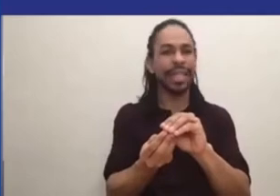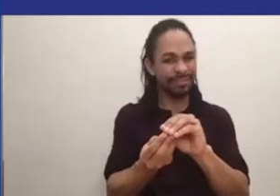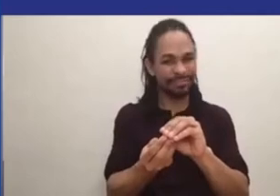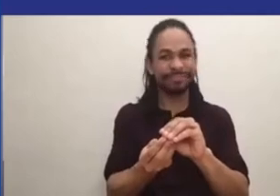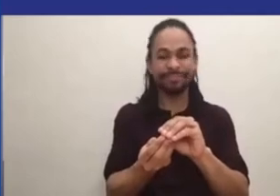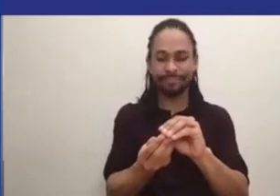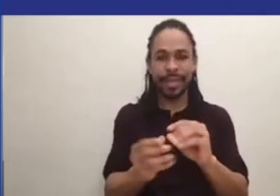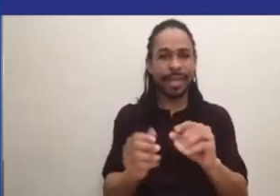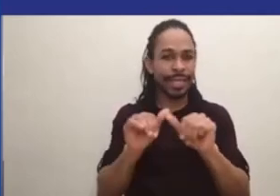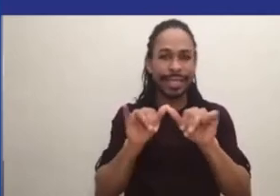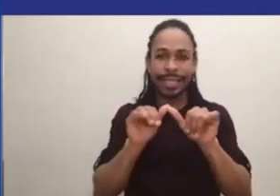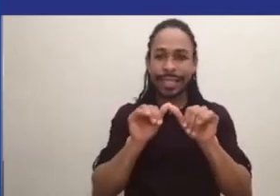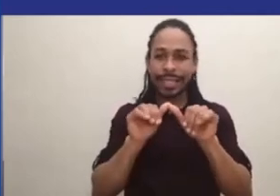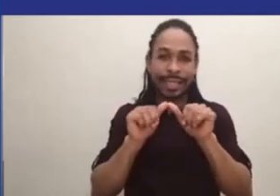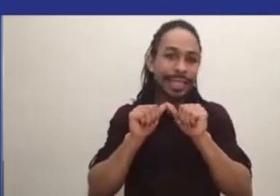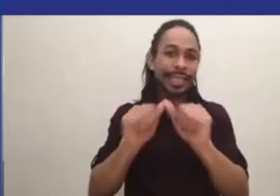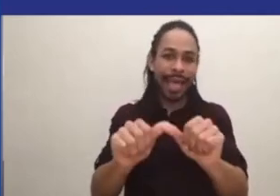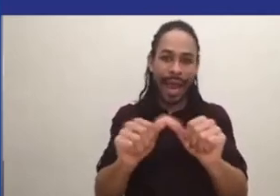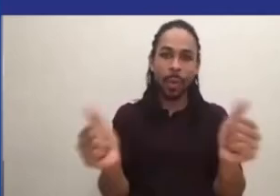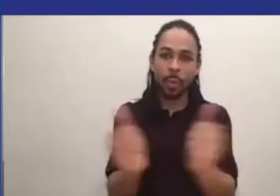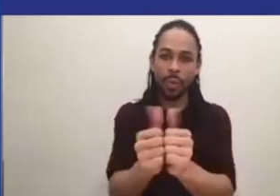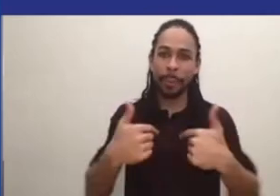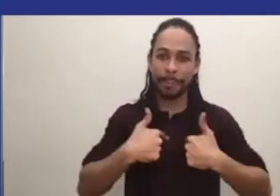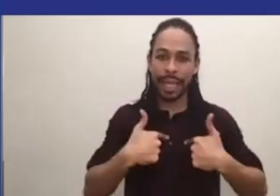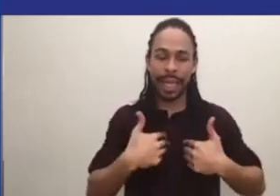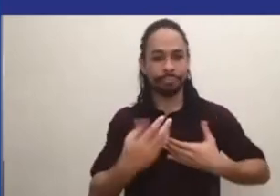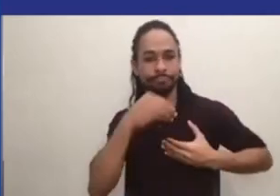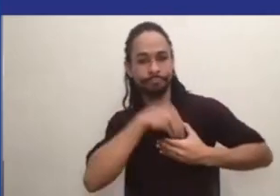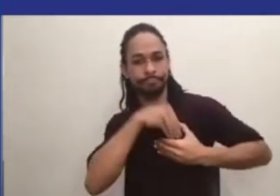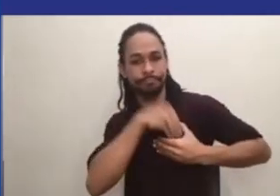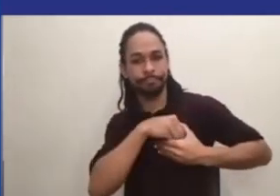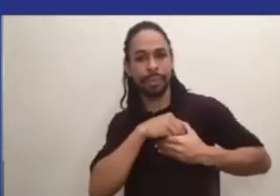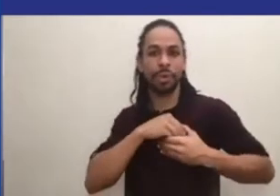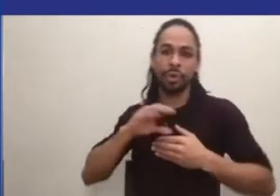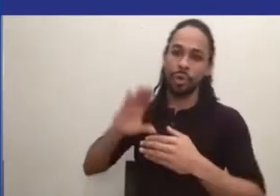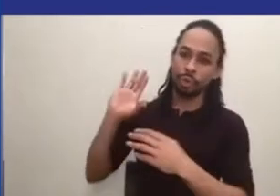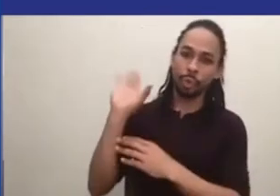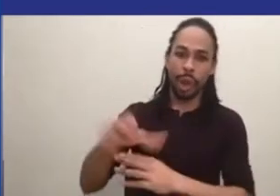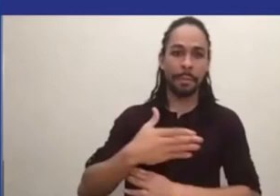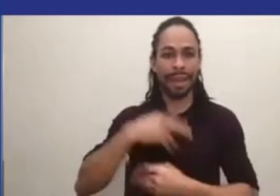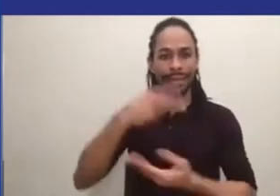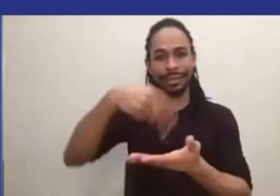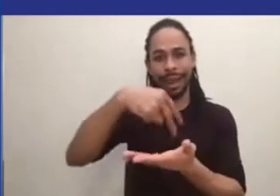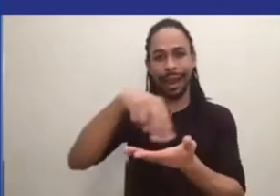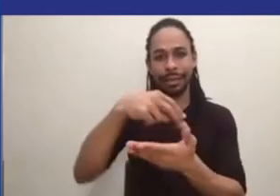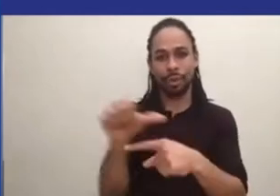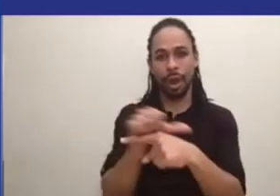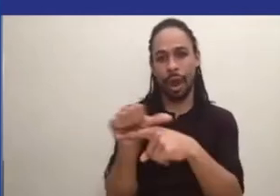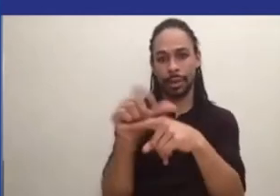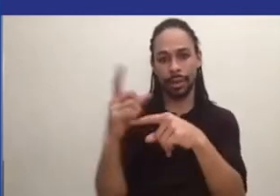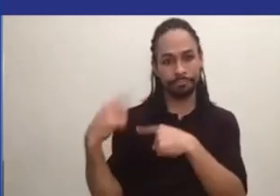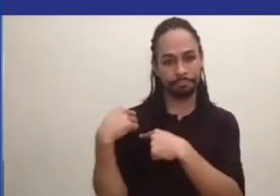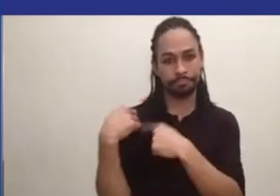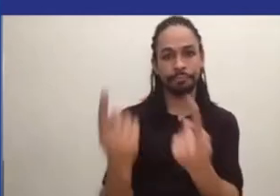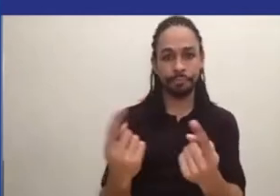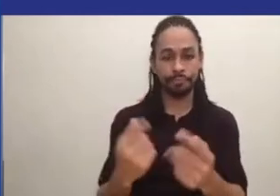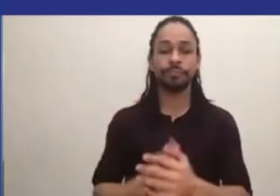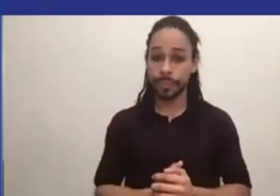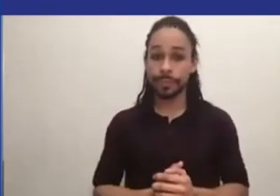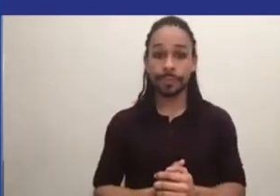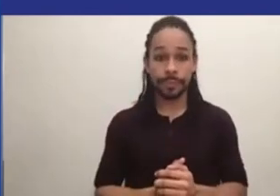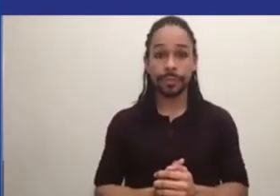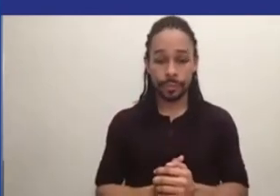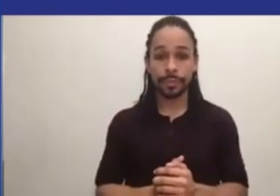remained with me throughout my dance practice, and it's brought